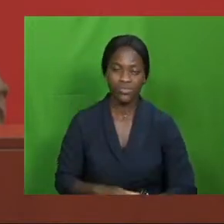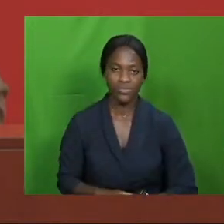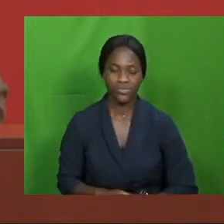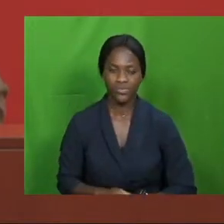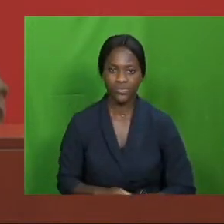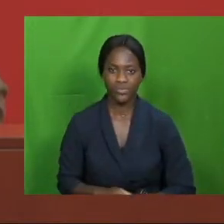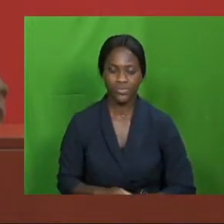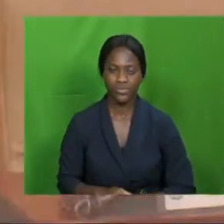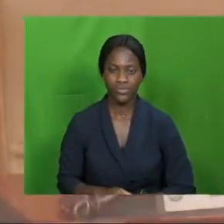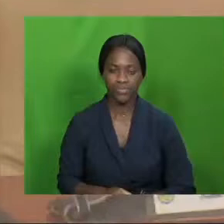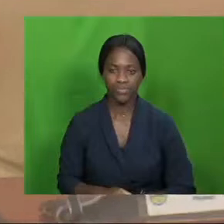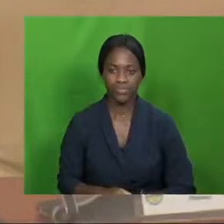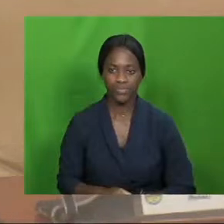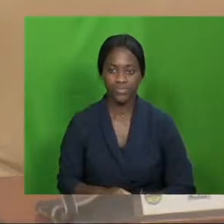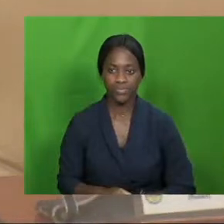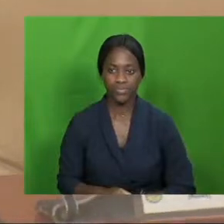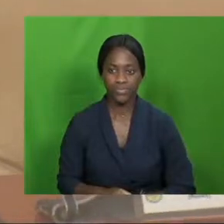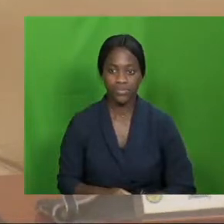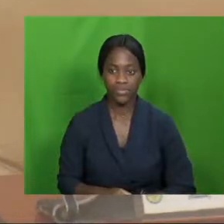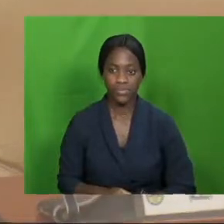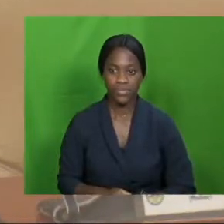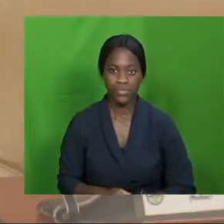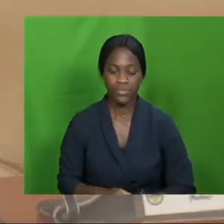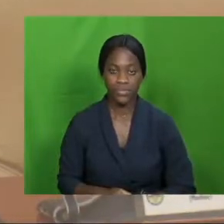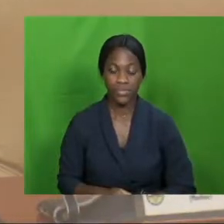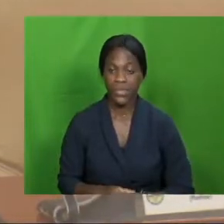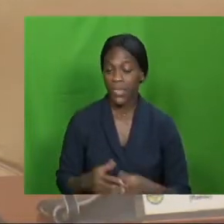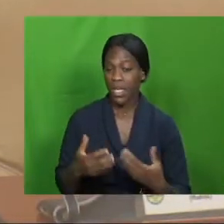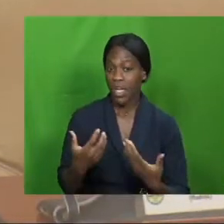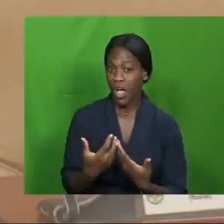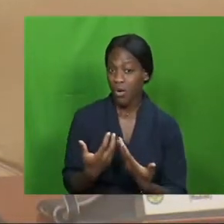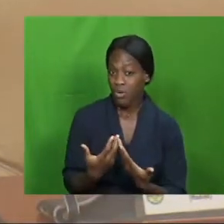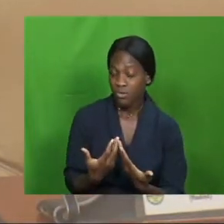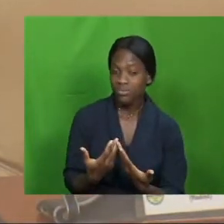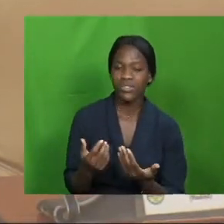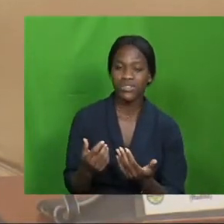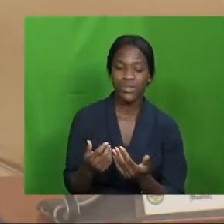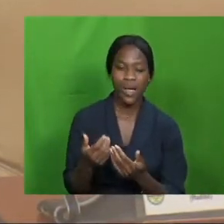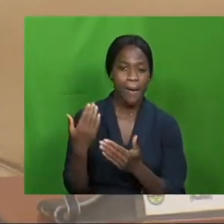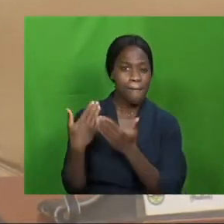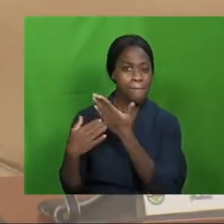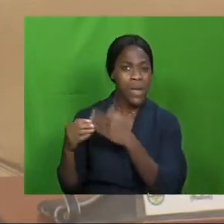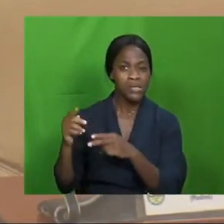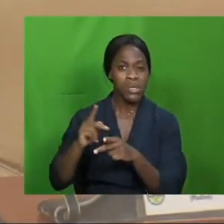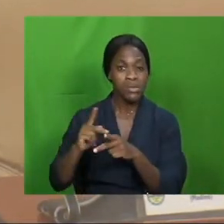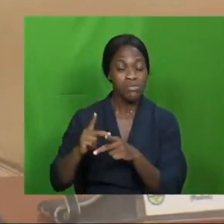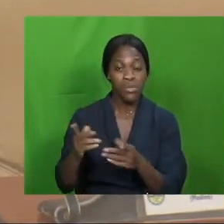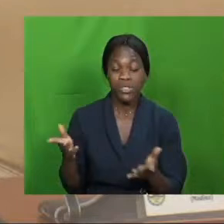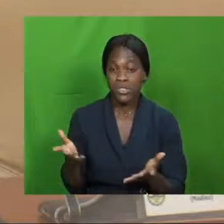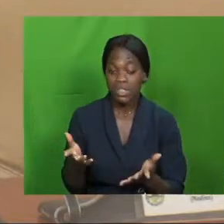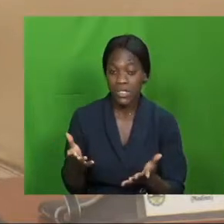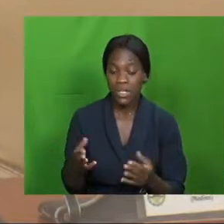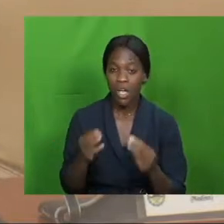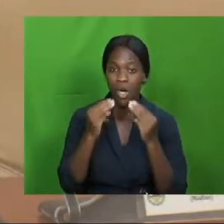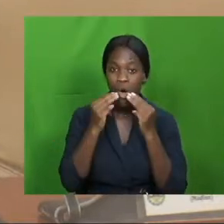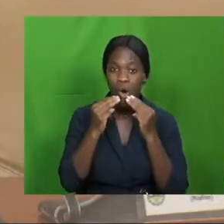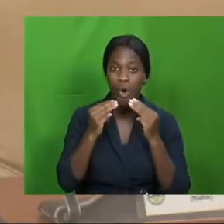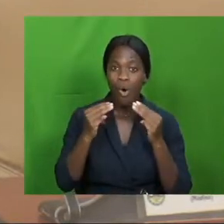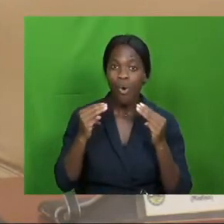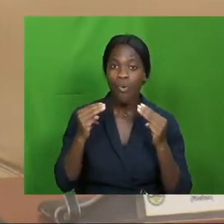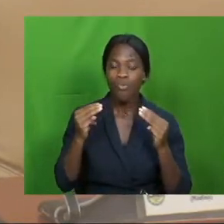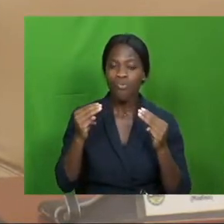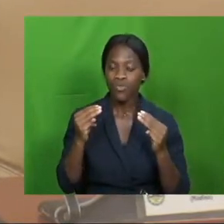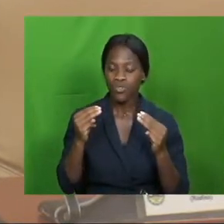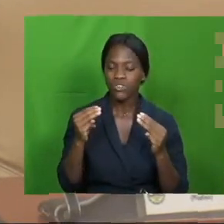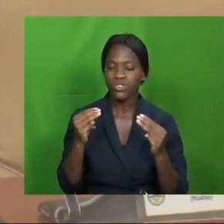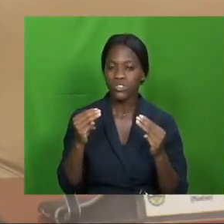In simple terms, and in accordance with accepted practice and conventions of this House, a motion is a mechanism